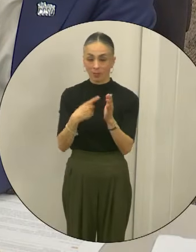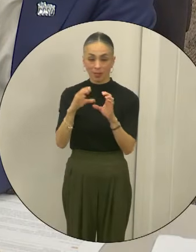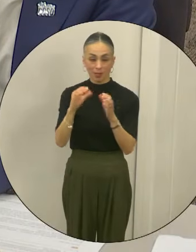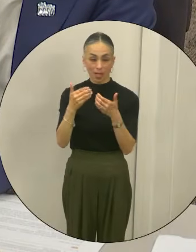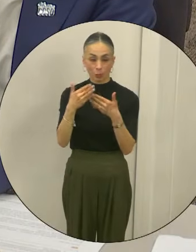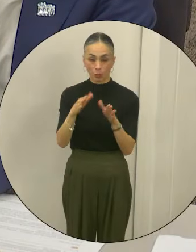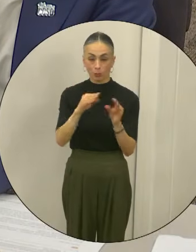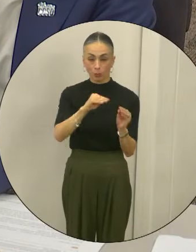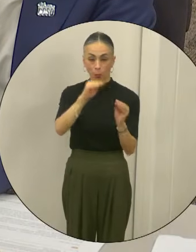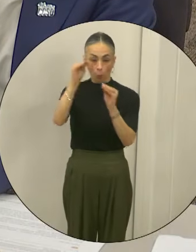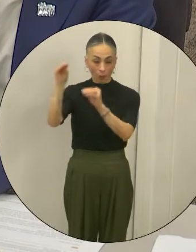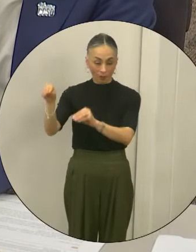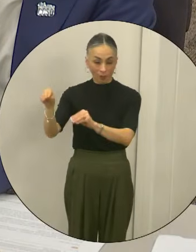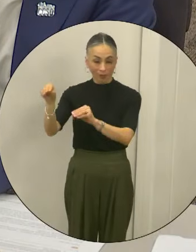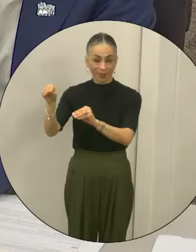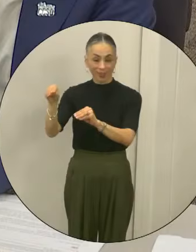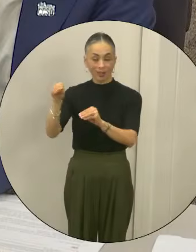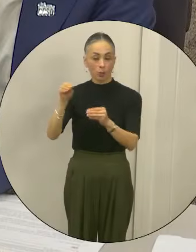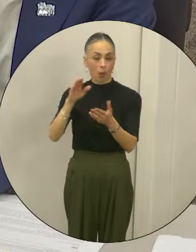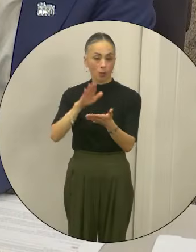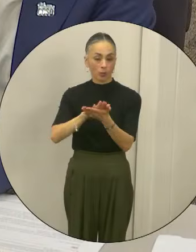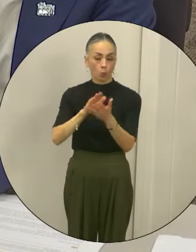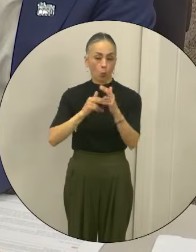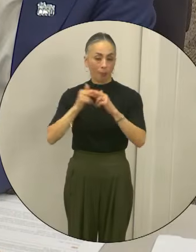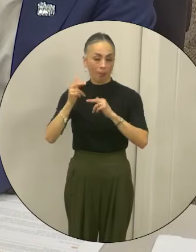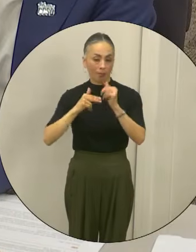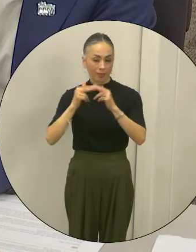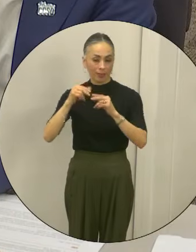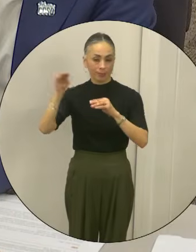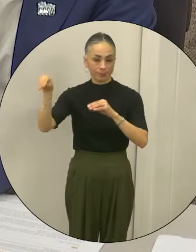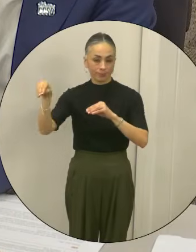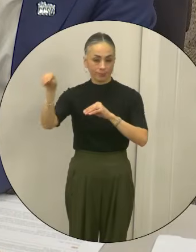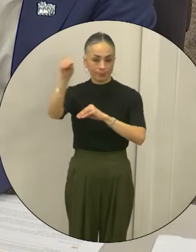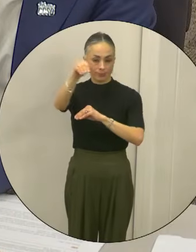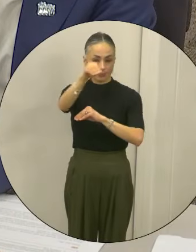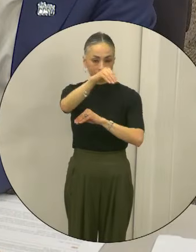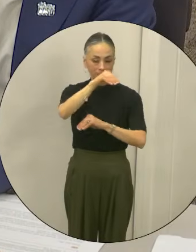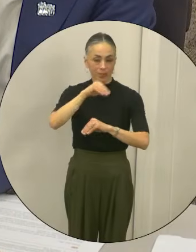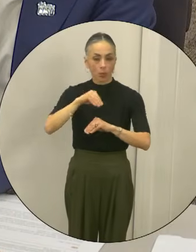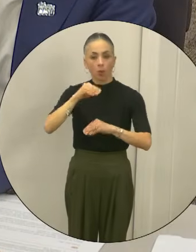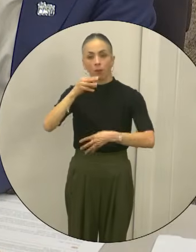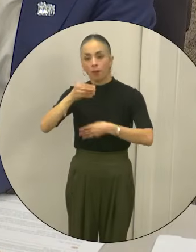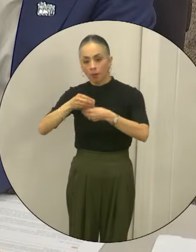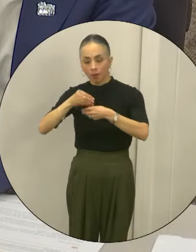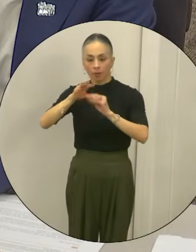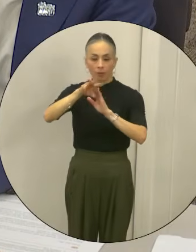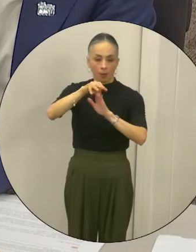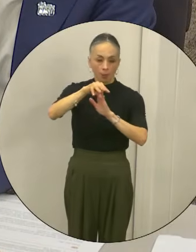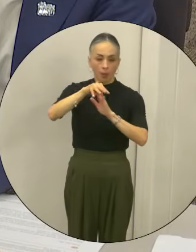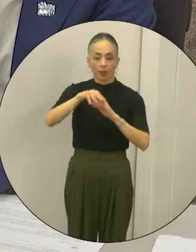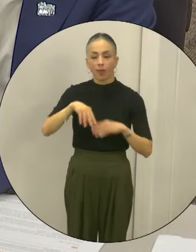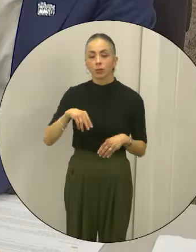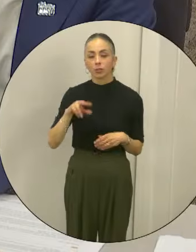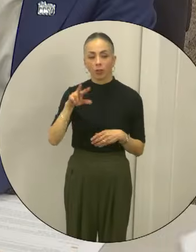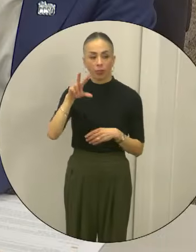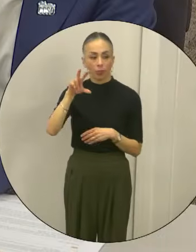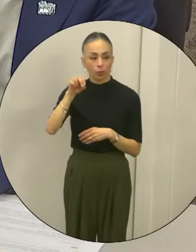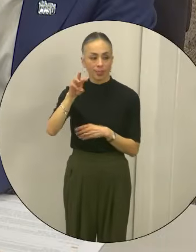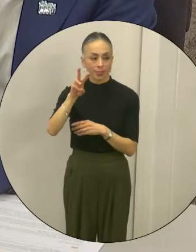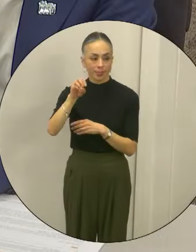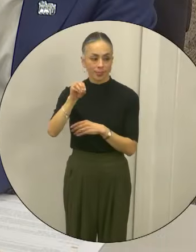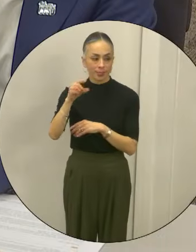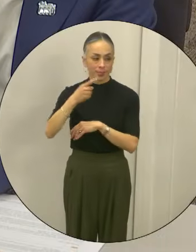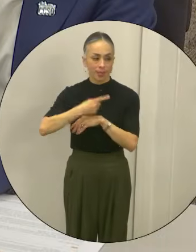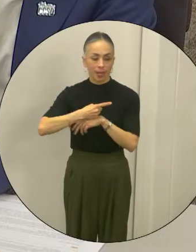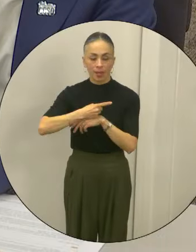move throughout a school building. So we need to put cameras in additional classrooms. Then there's a 30 or a 60-day